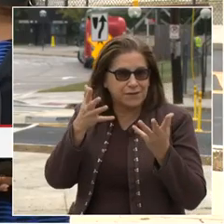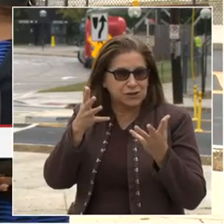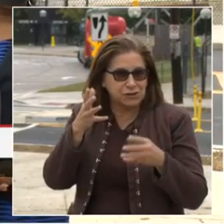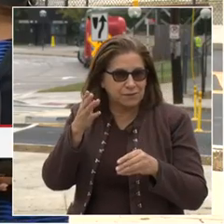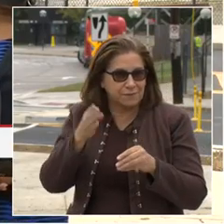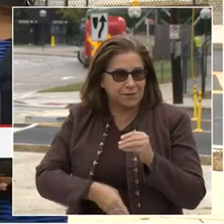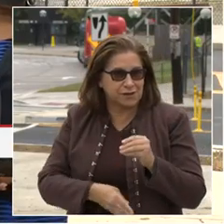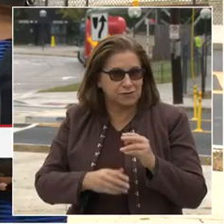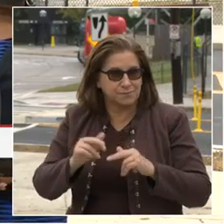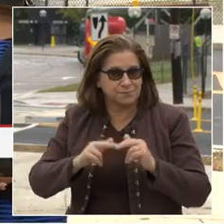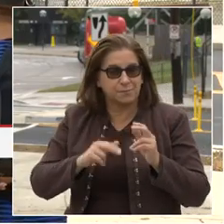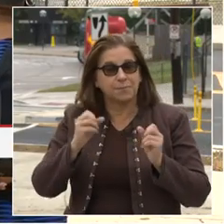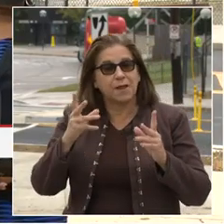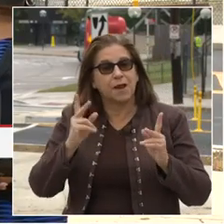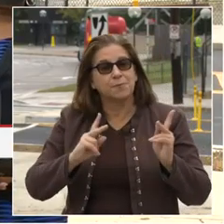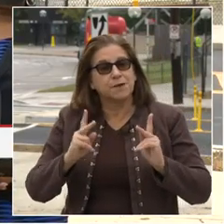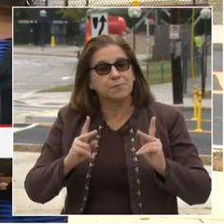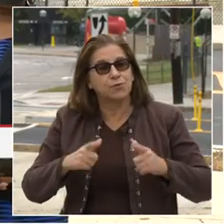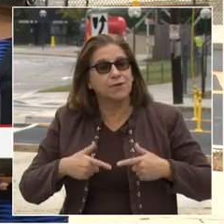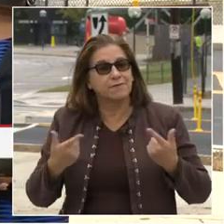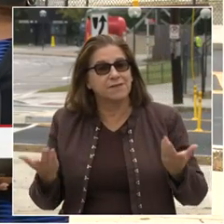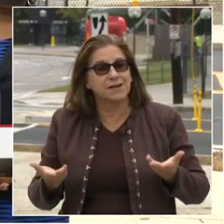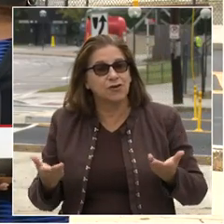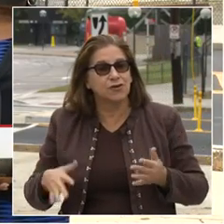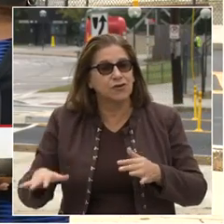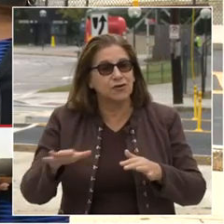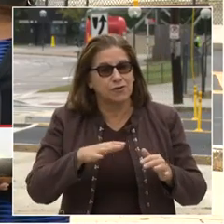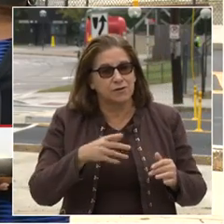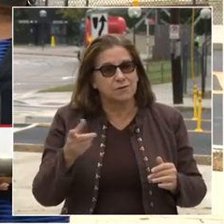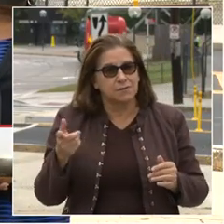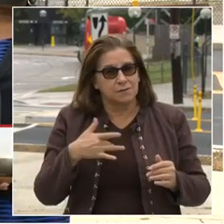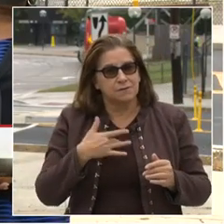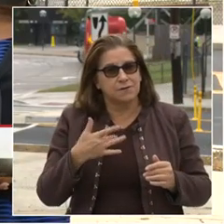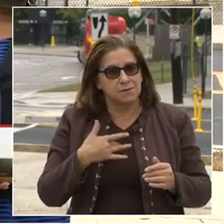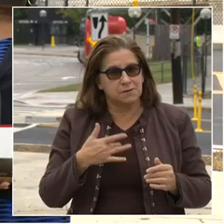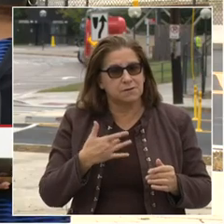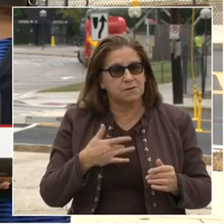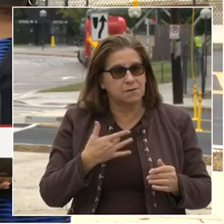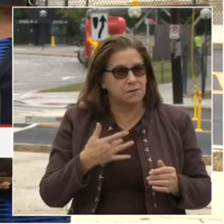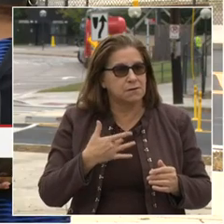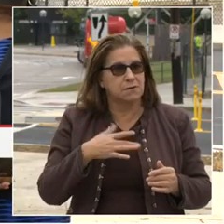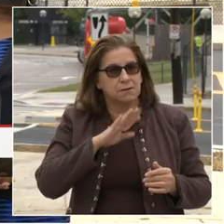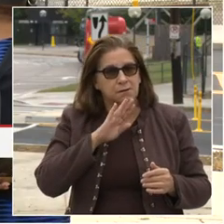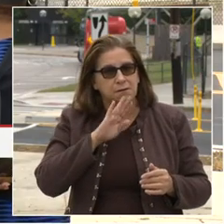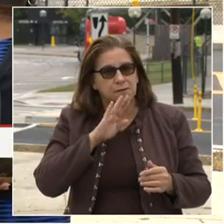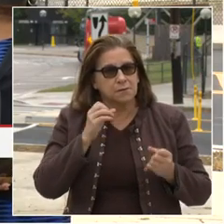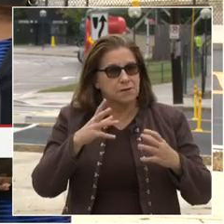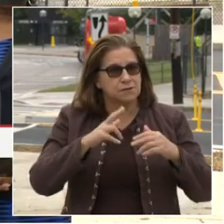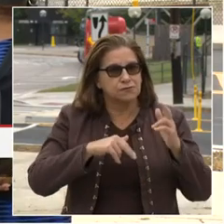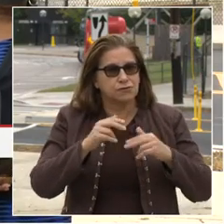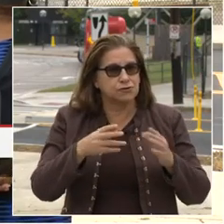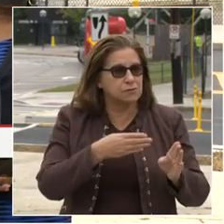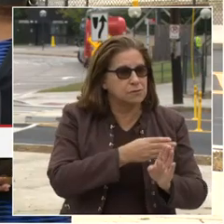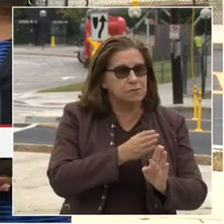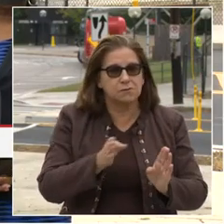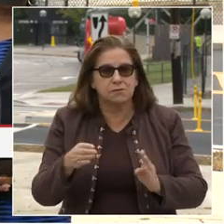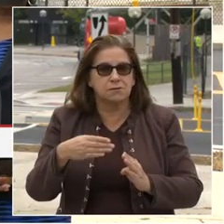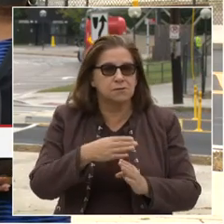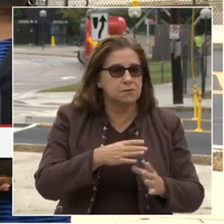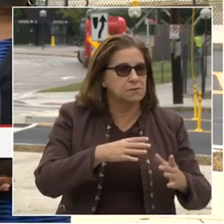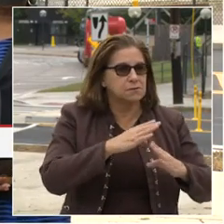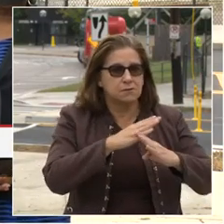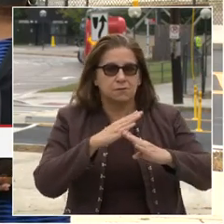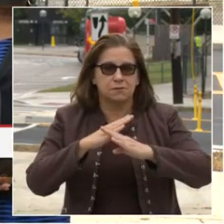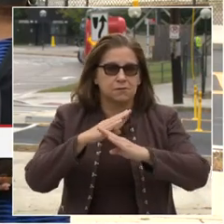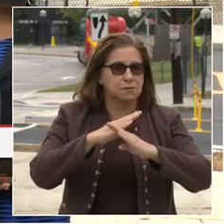have expressed a lot of frustration around studies, requests that go into DDOT, and seem